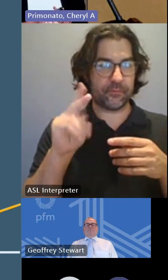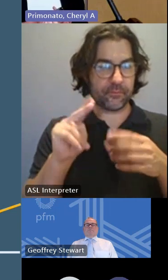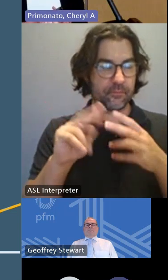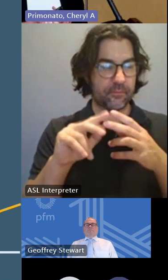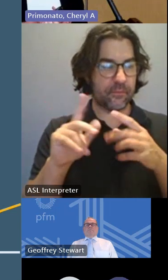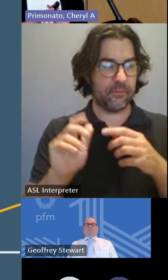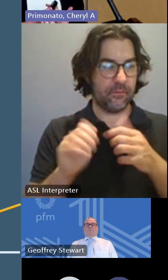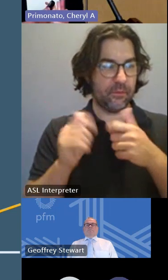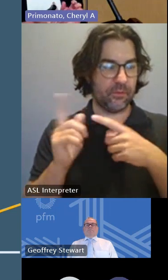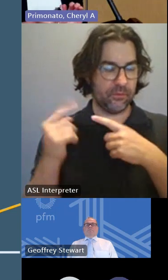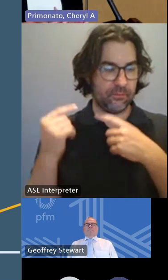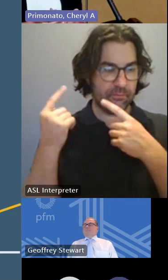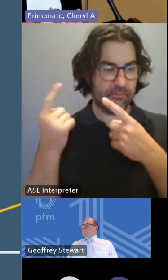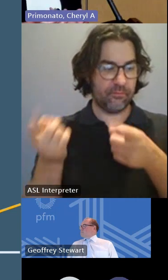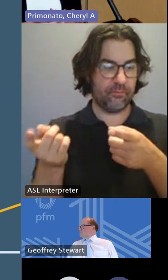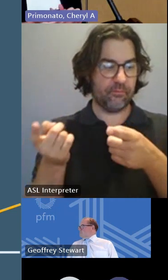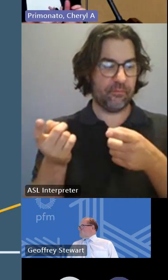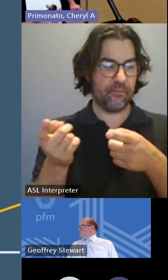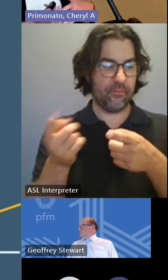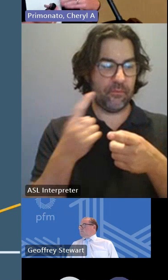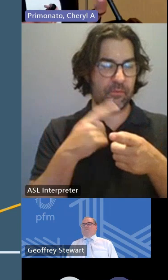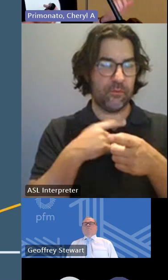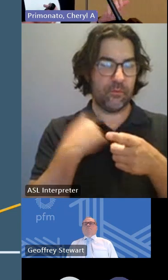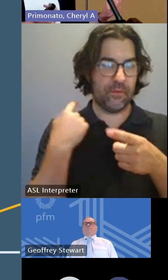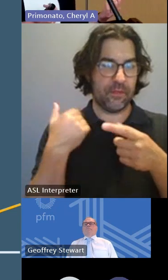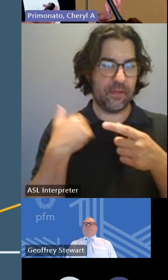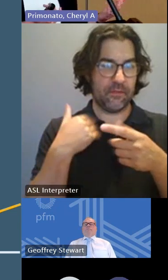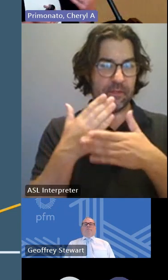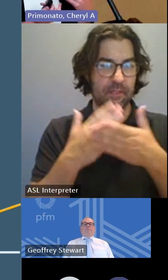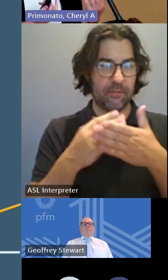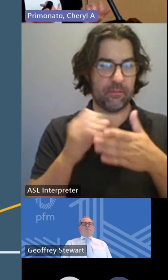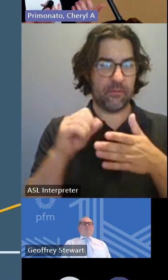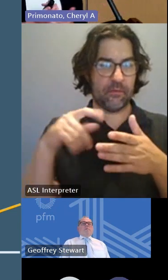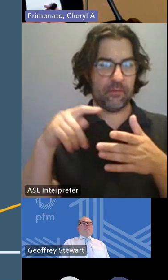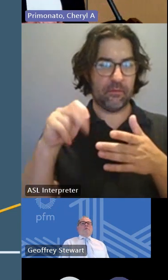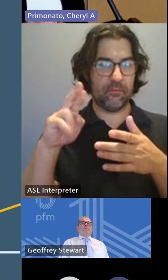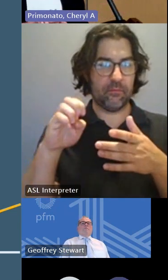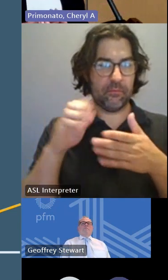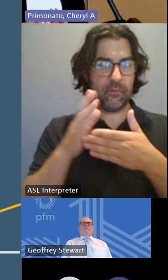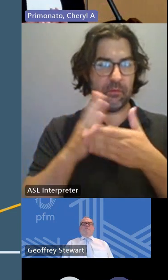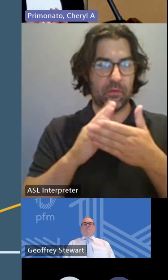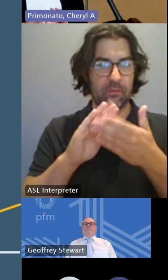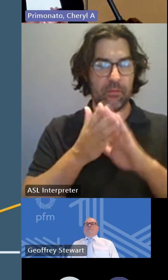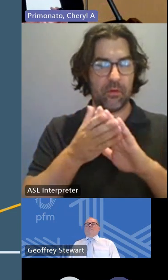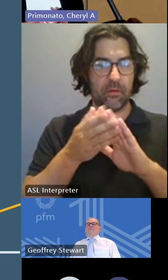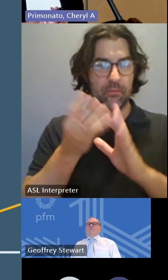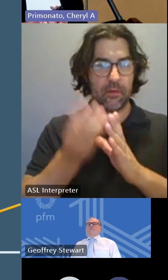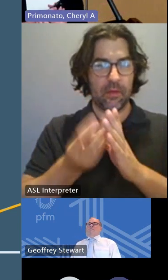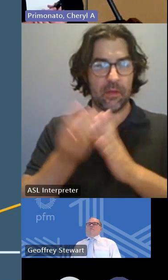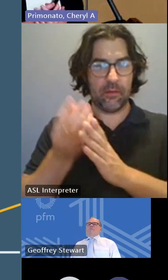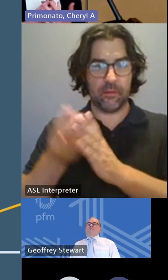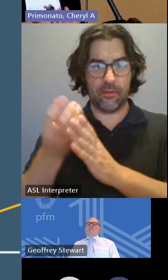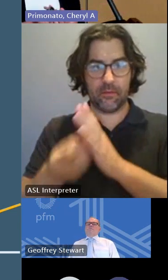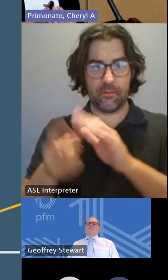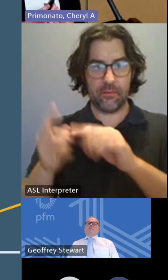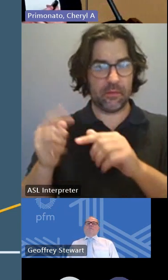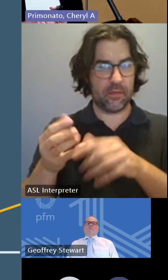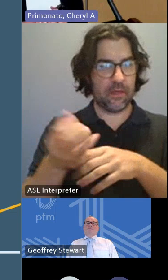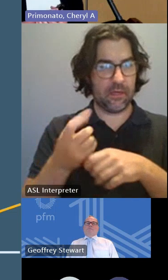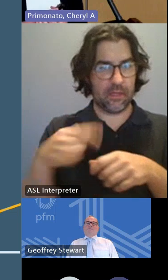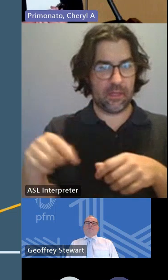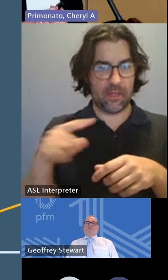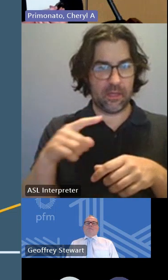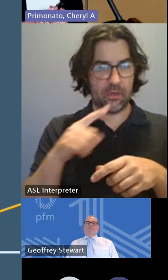over the last couple of years. It risks having some of our spare parts become obsolete and us not being able to acquire those spare parts. It